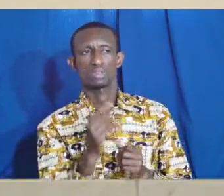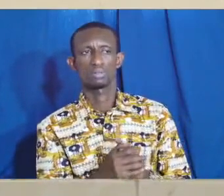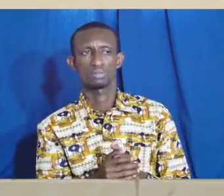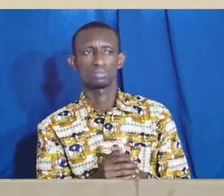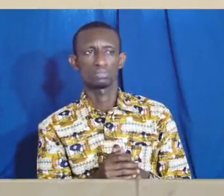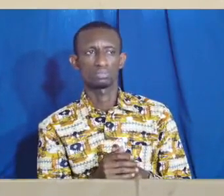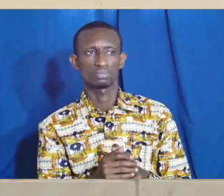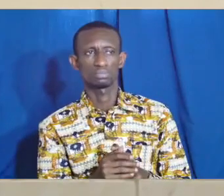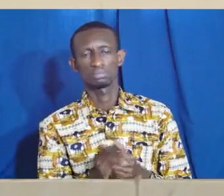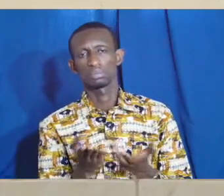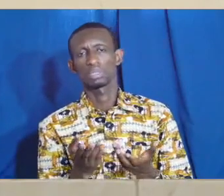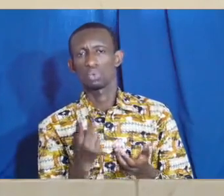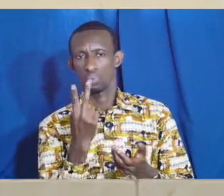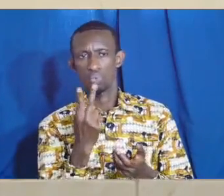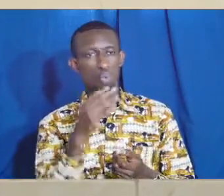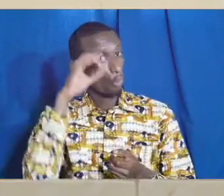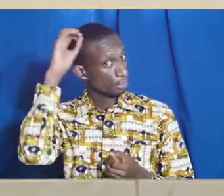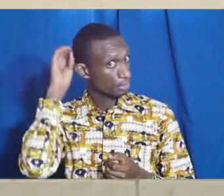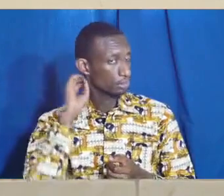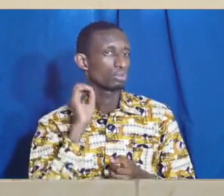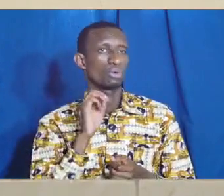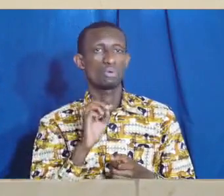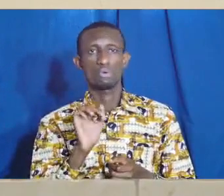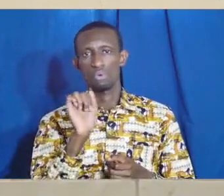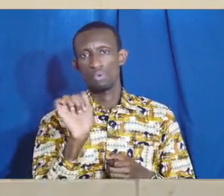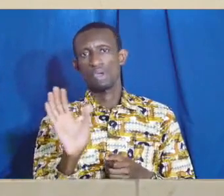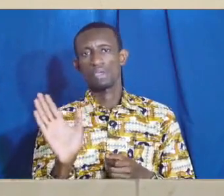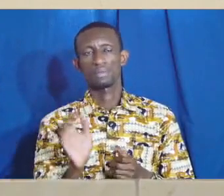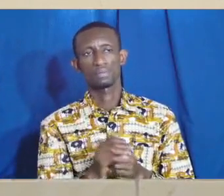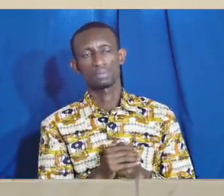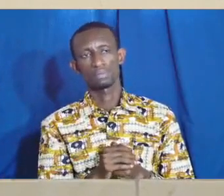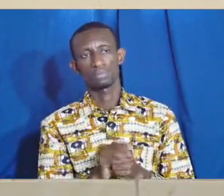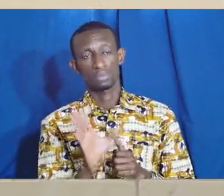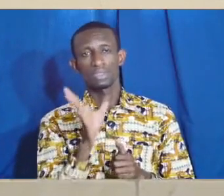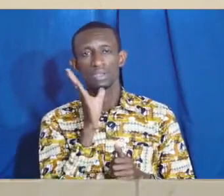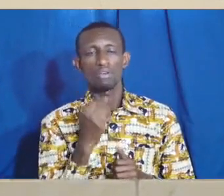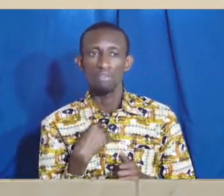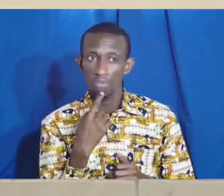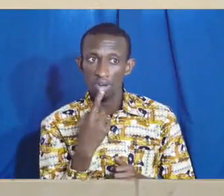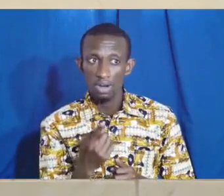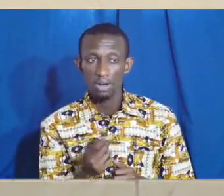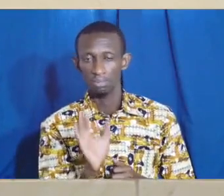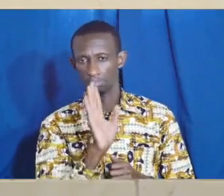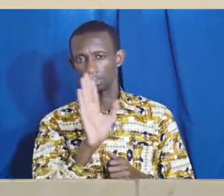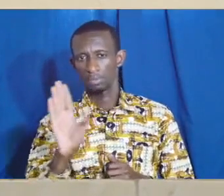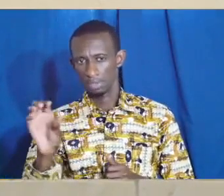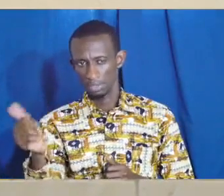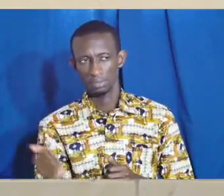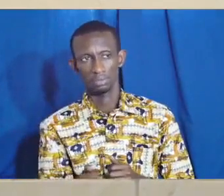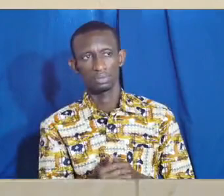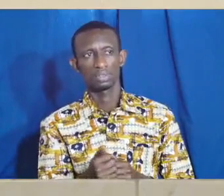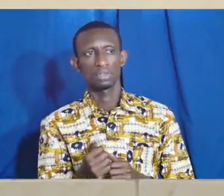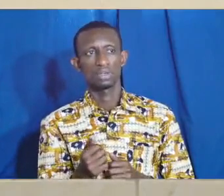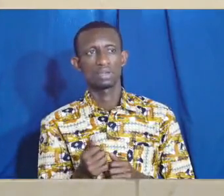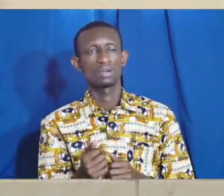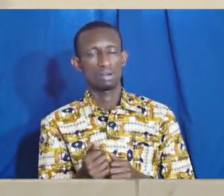into the original substrate. So let's talk about another characteristics. I talk about what you call enzymes. They